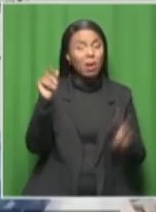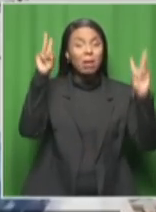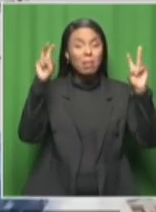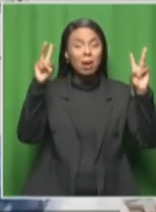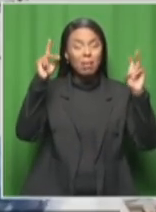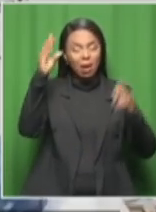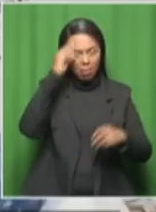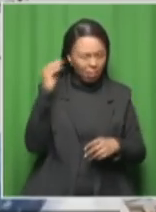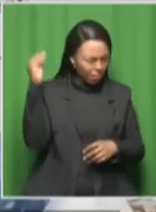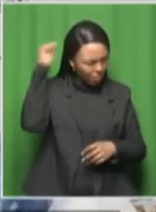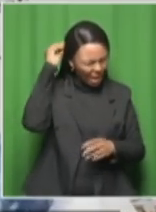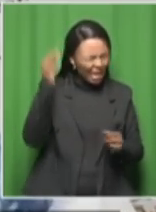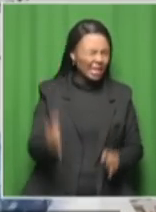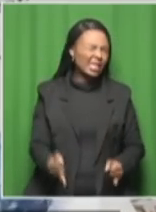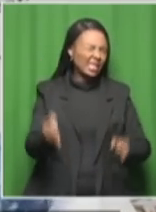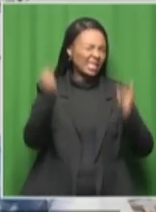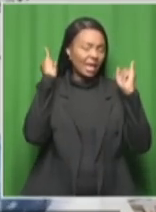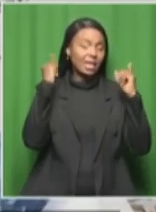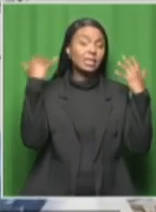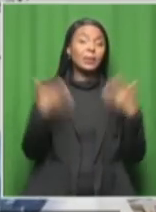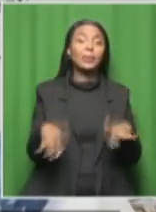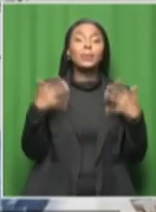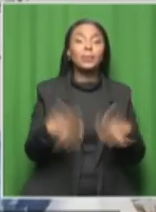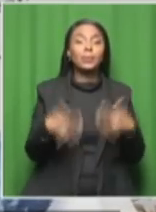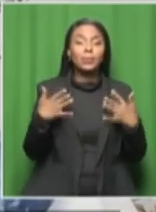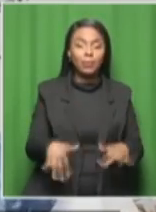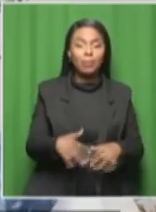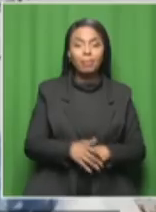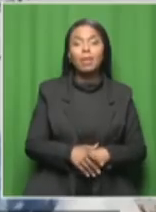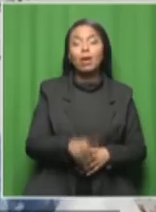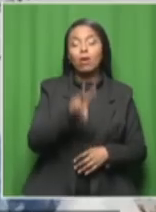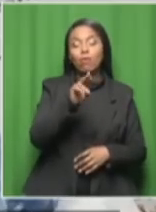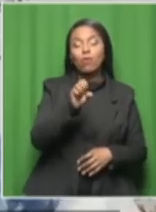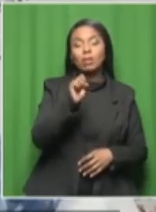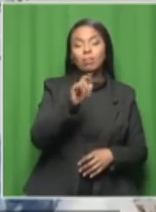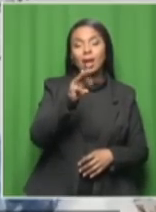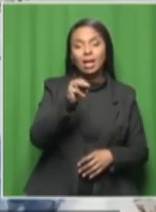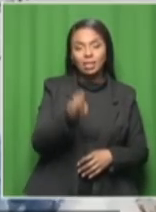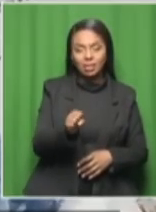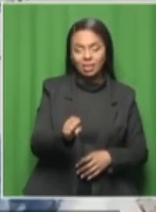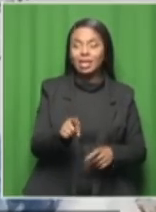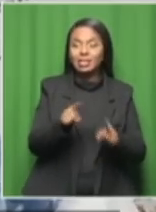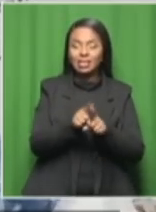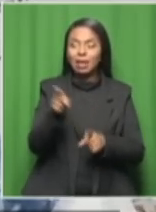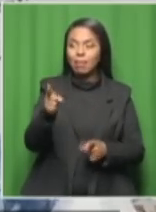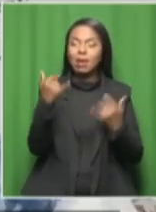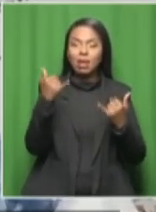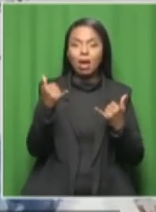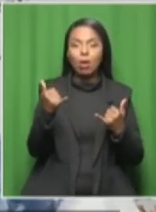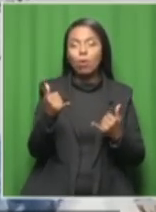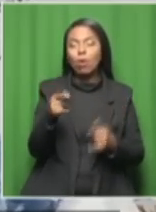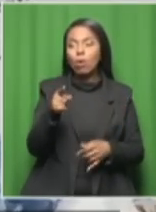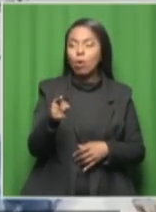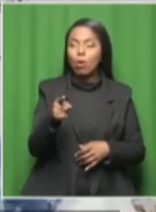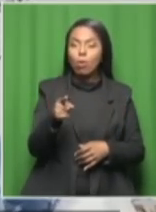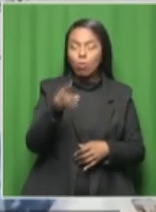genocide. There is a thug. Fulgence Kayishima was a police officer in Rwanda during the genocide in